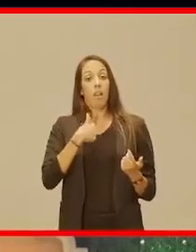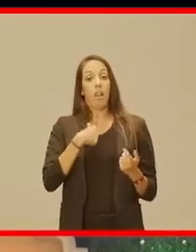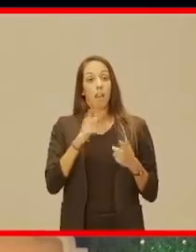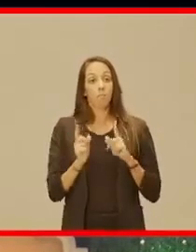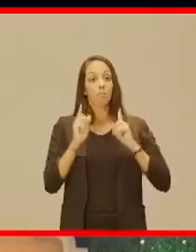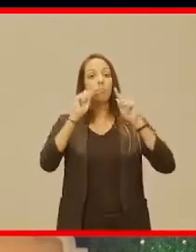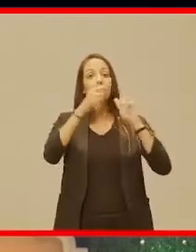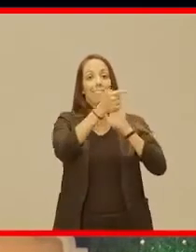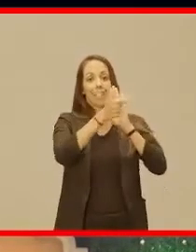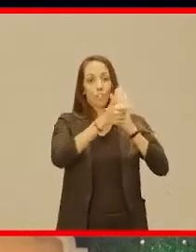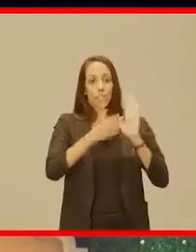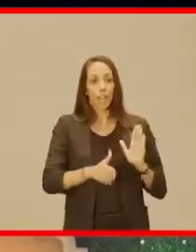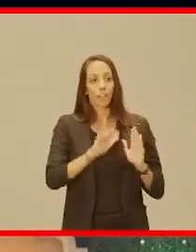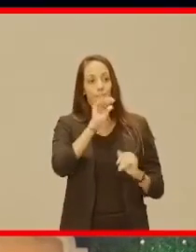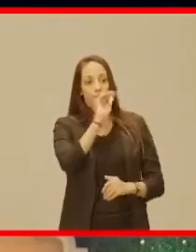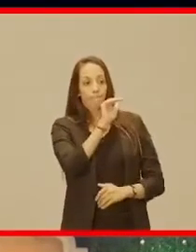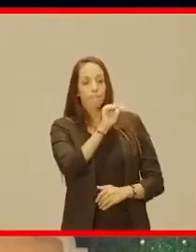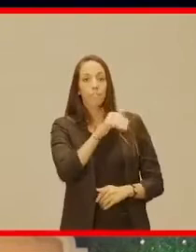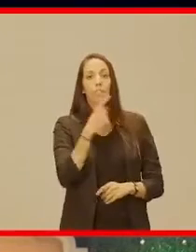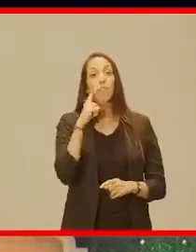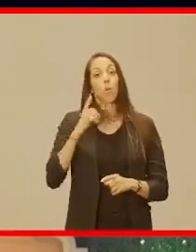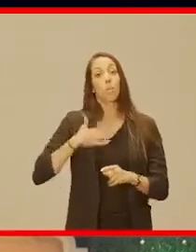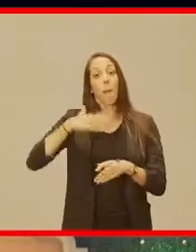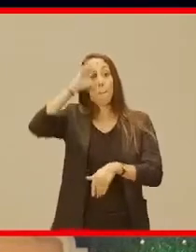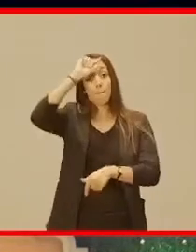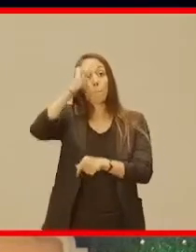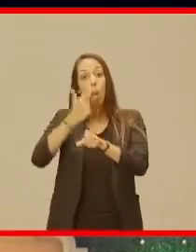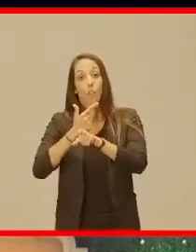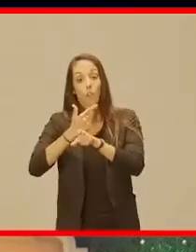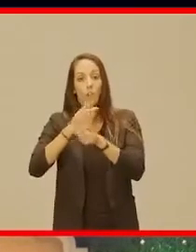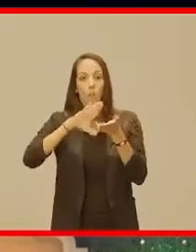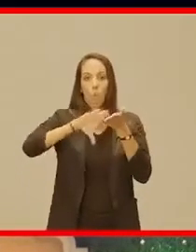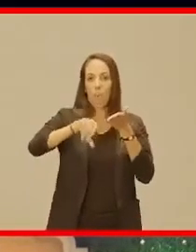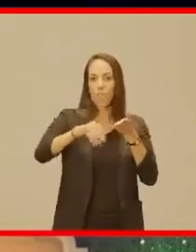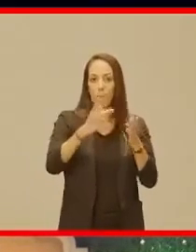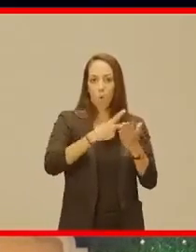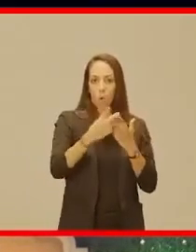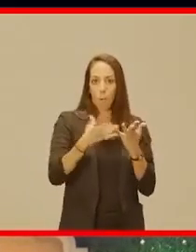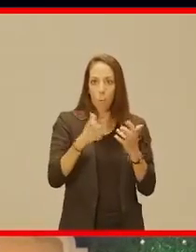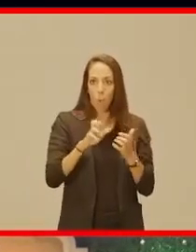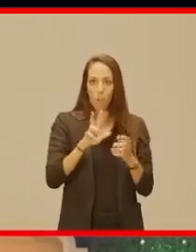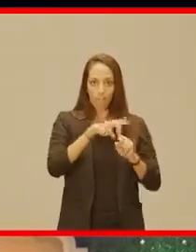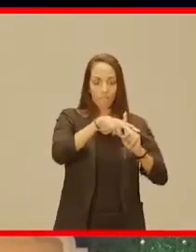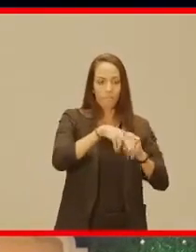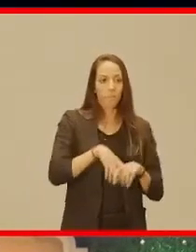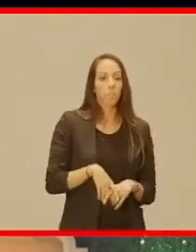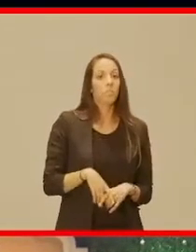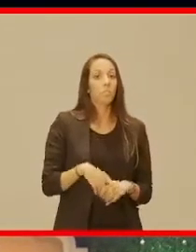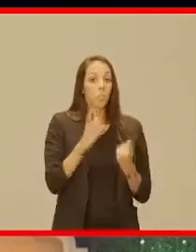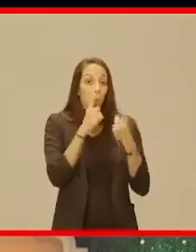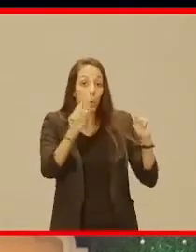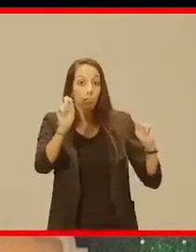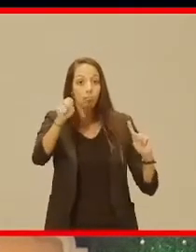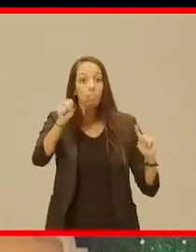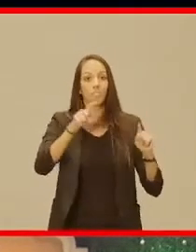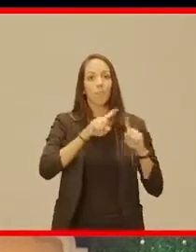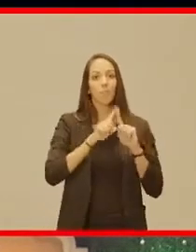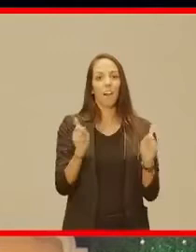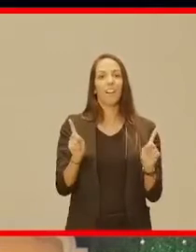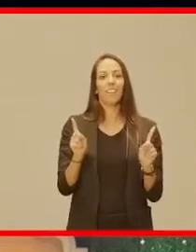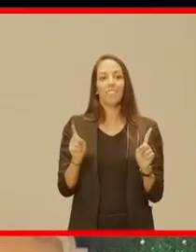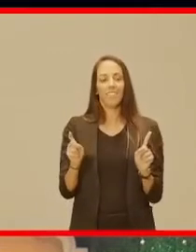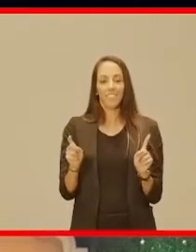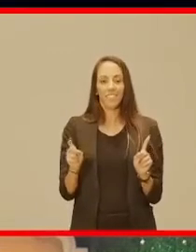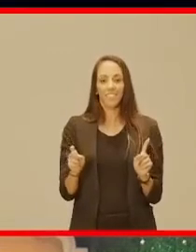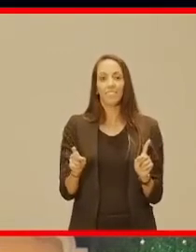brother onto the waiver program, so it does work. But I guess my question is now, with